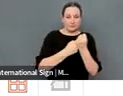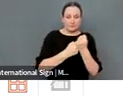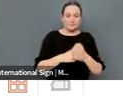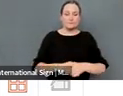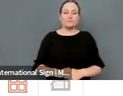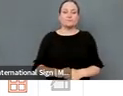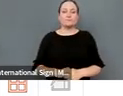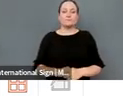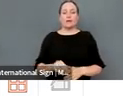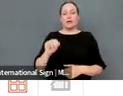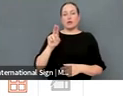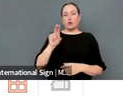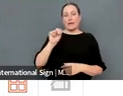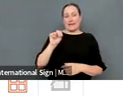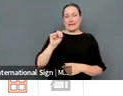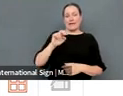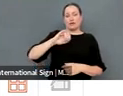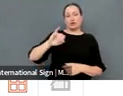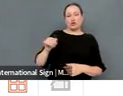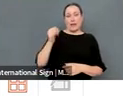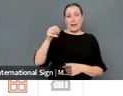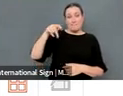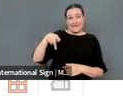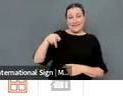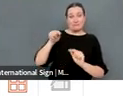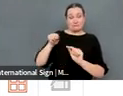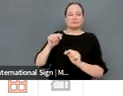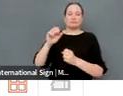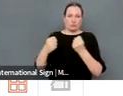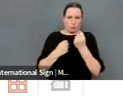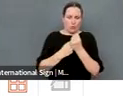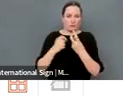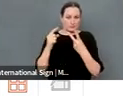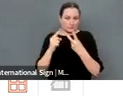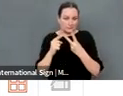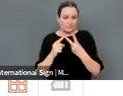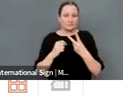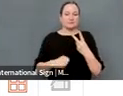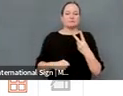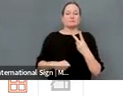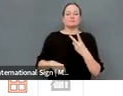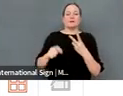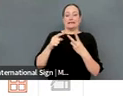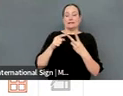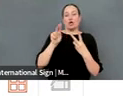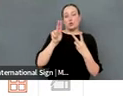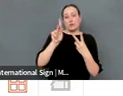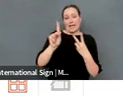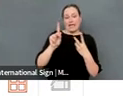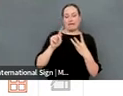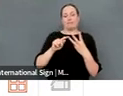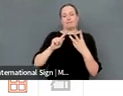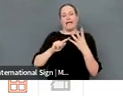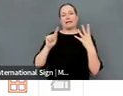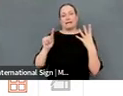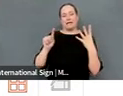partners of the UNJP, United Nations Joint Program, on phase 3, which is the UK government and the Swedish.